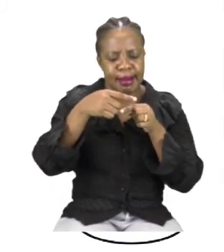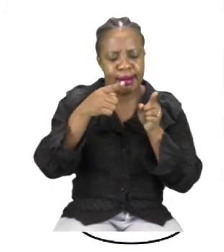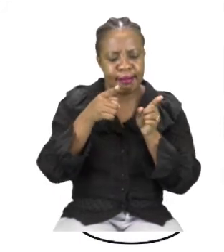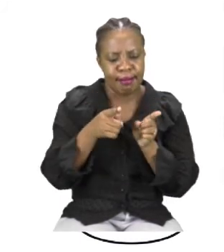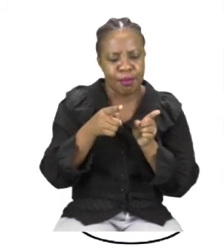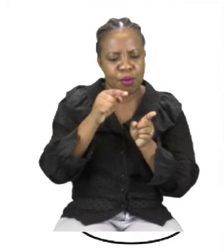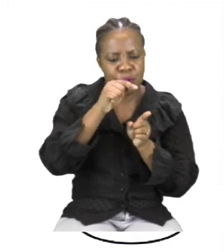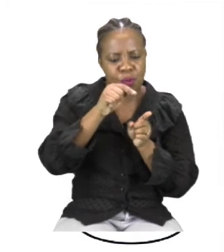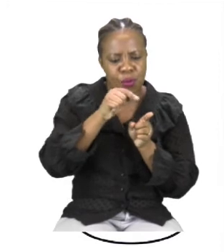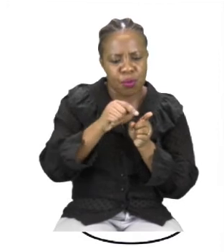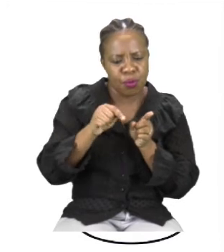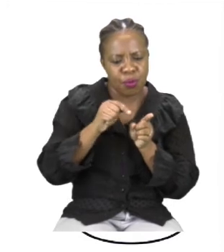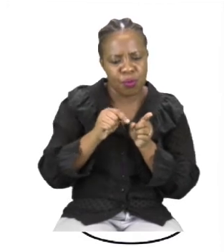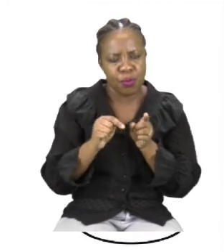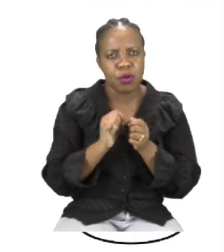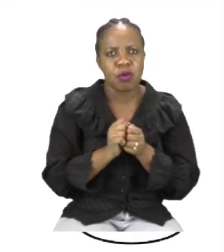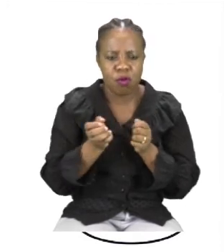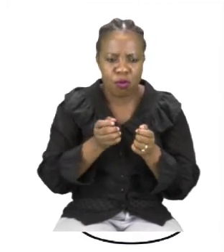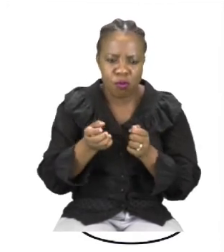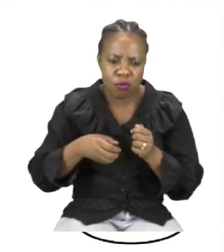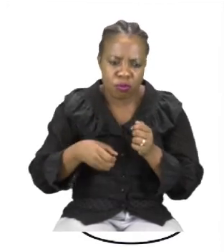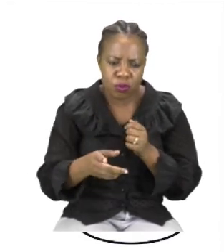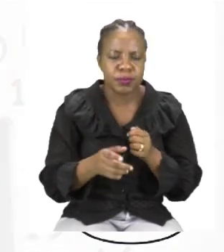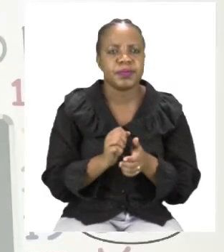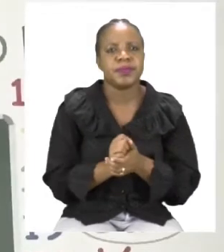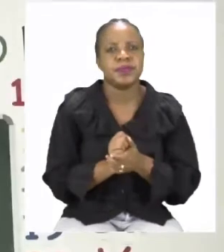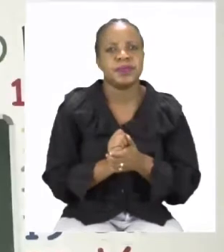die. And when there are two, we call them dice.